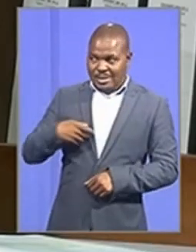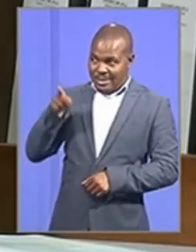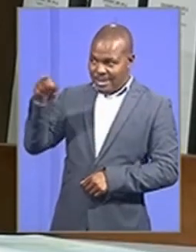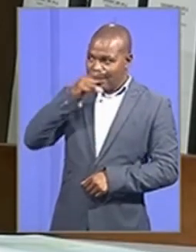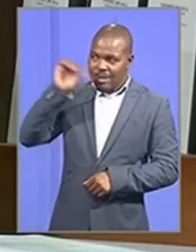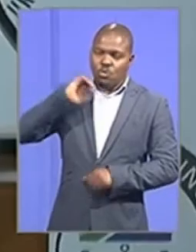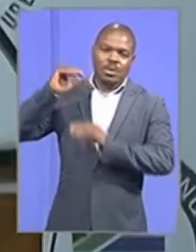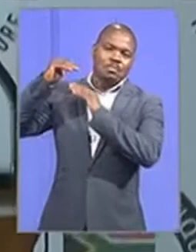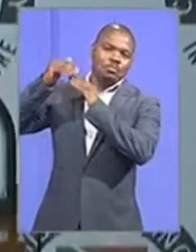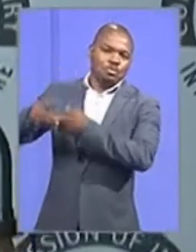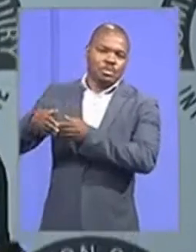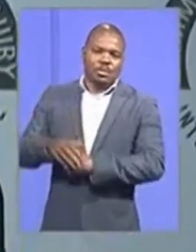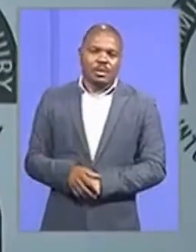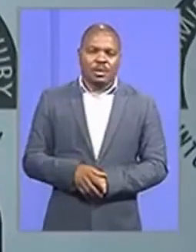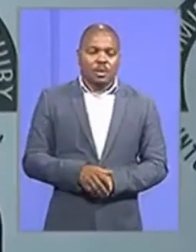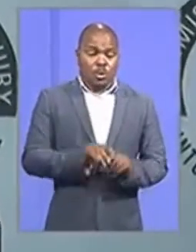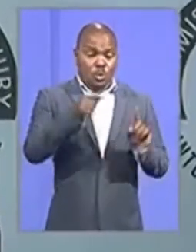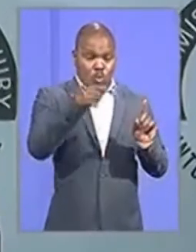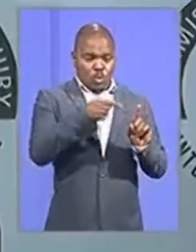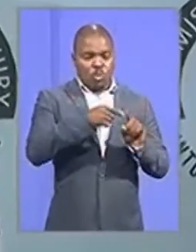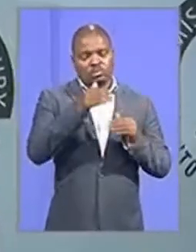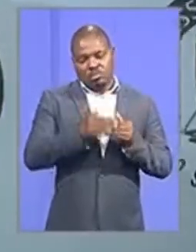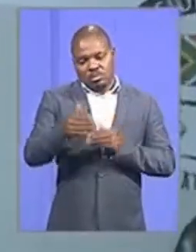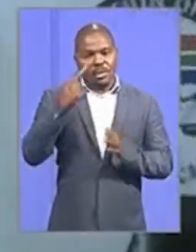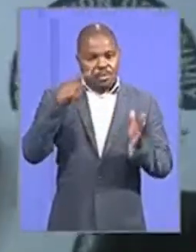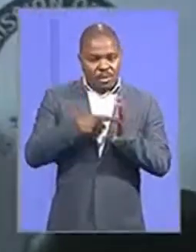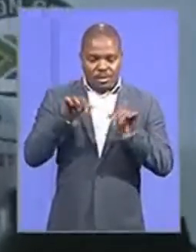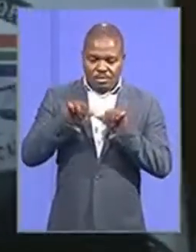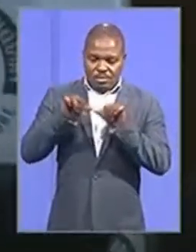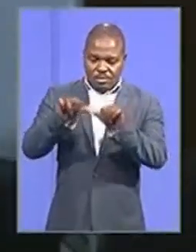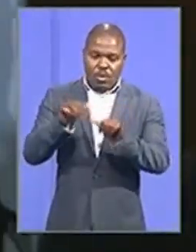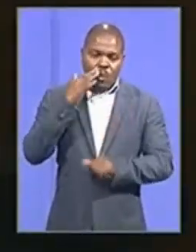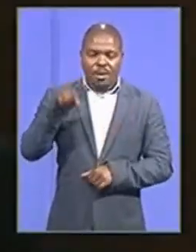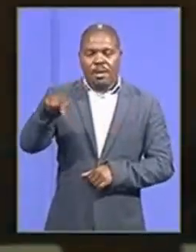anybody. Gigaba o solofetse go tsweletsa bosupi ba gagwe ka la mosupologo.